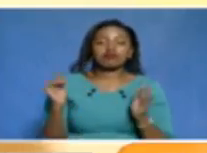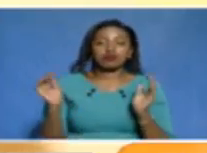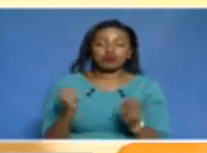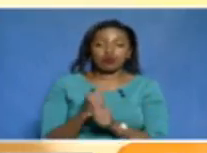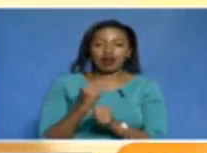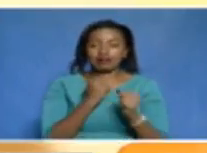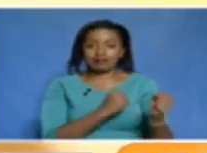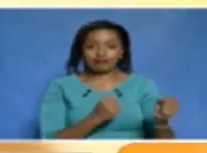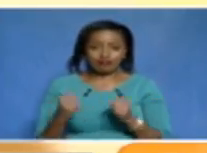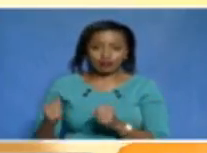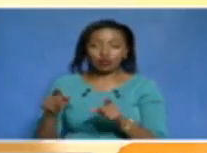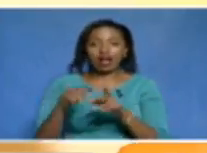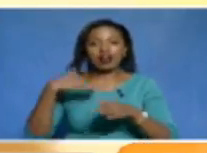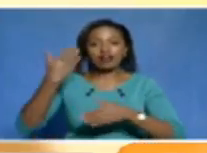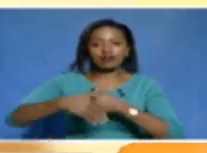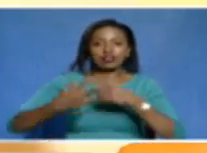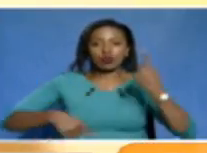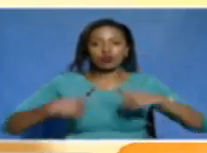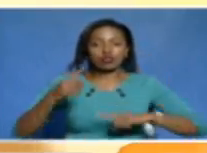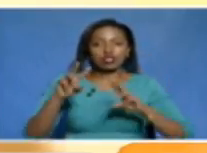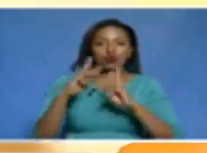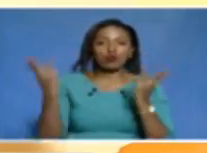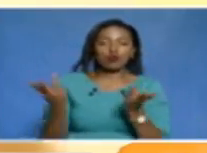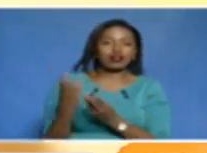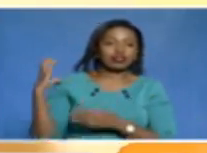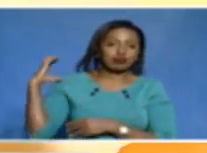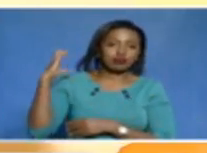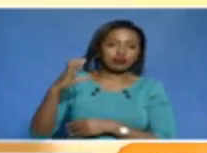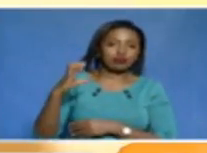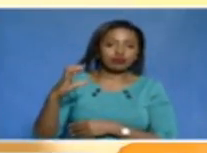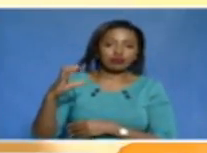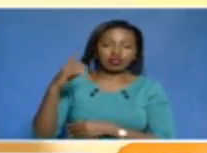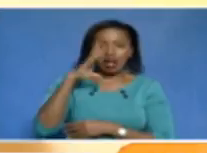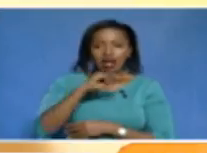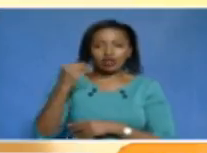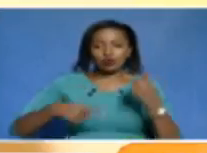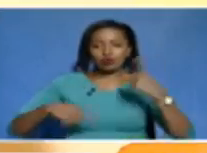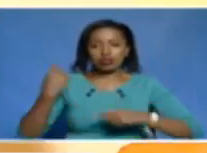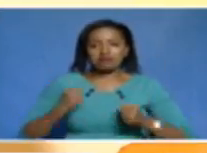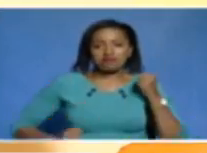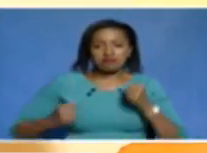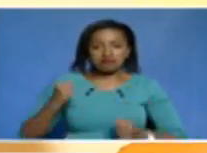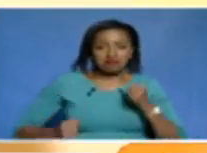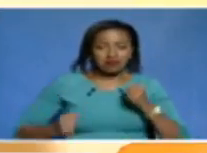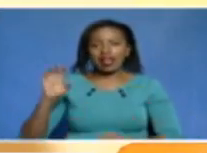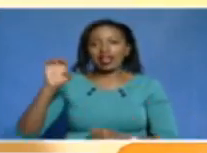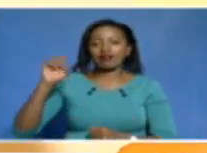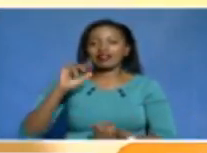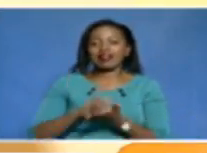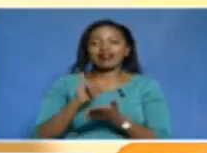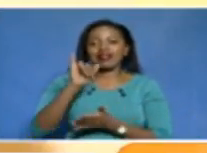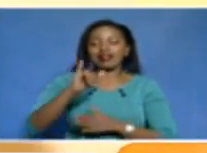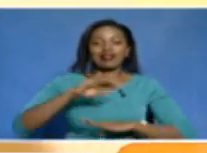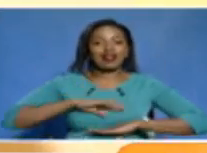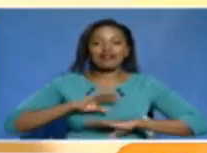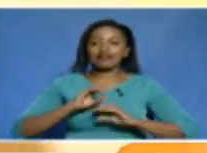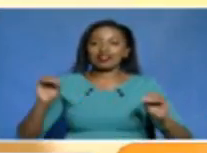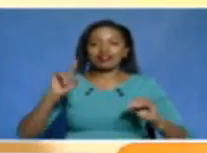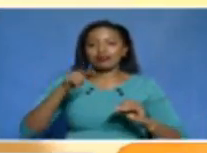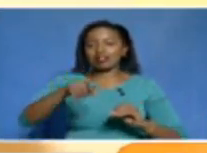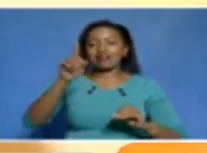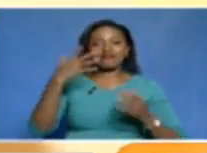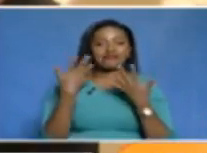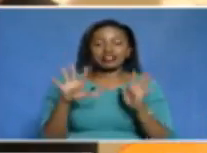World Championship, winning the Olympics, and even breaking the world record in marathon, Eliud Kipchoge says that is not enough. He is not yet